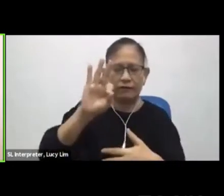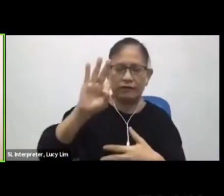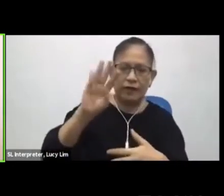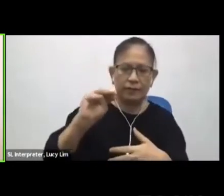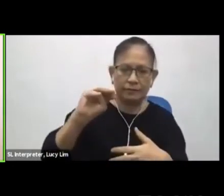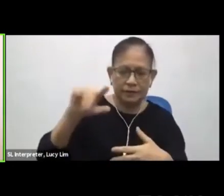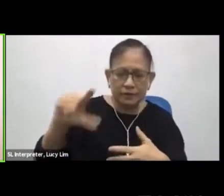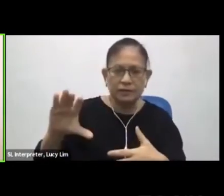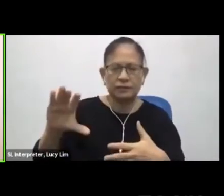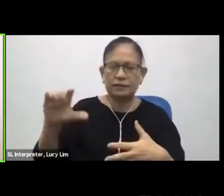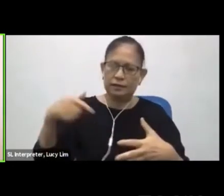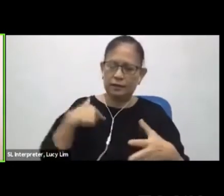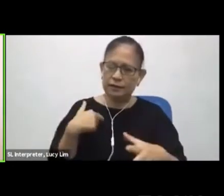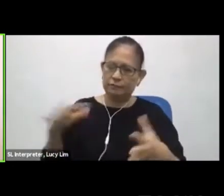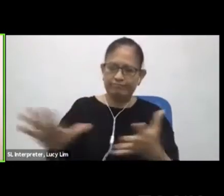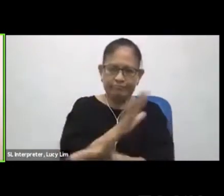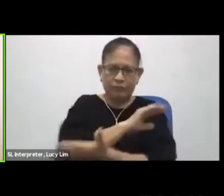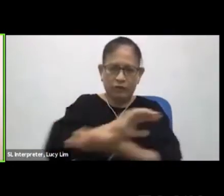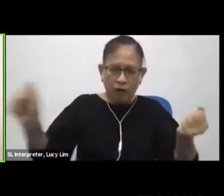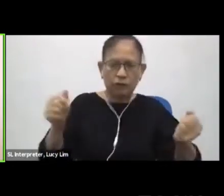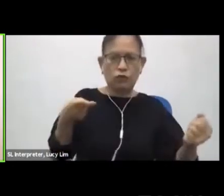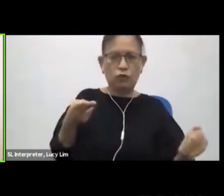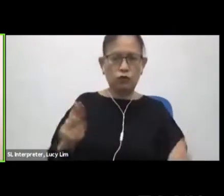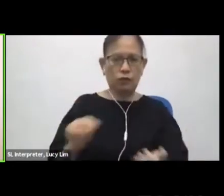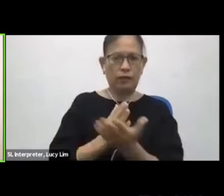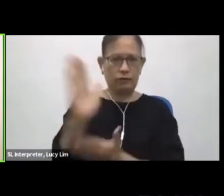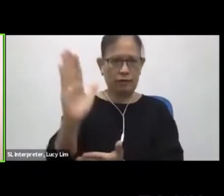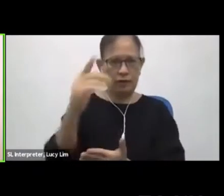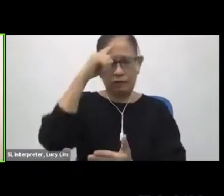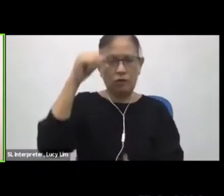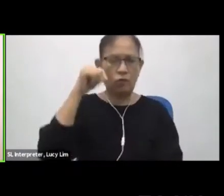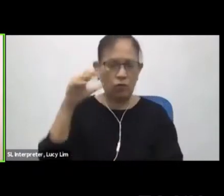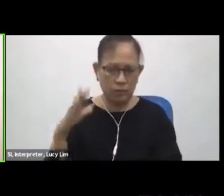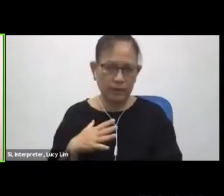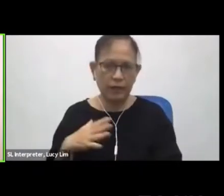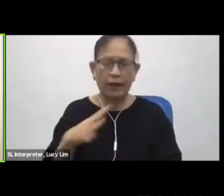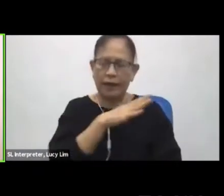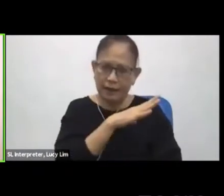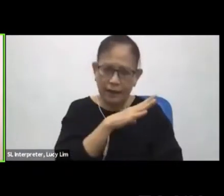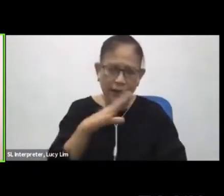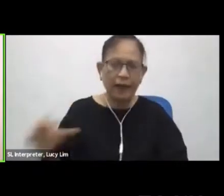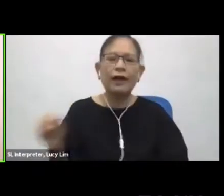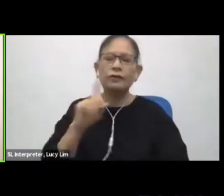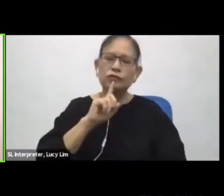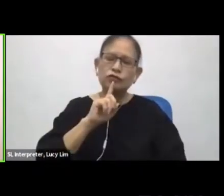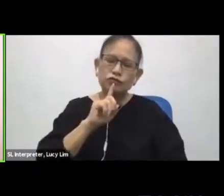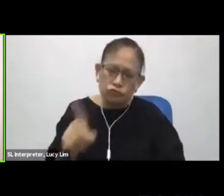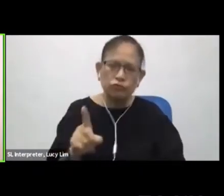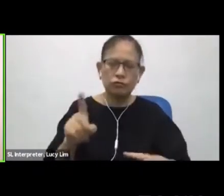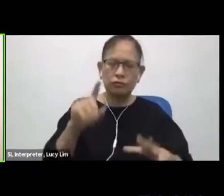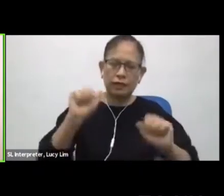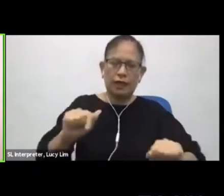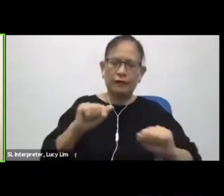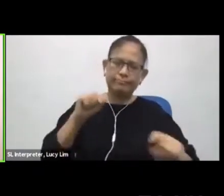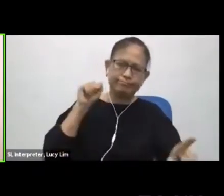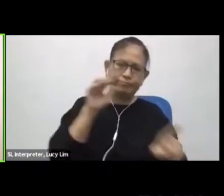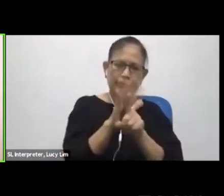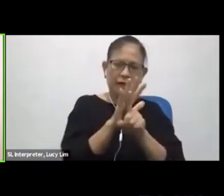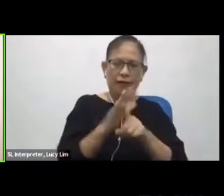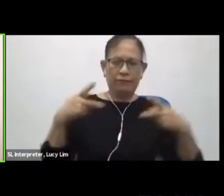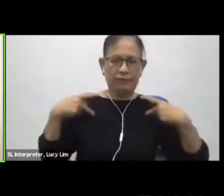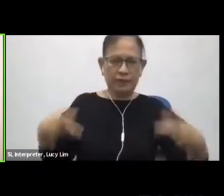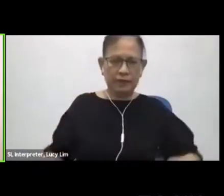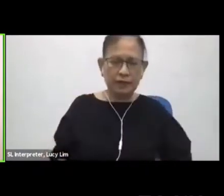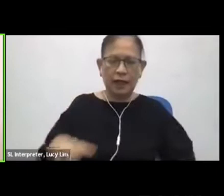the human rights of women and girls and can lead to a range of physical and psychological consequences.